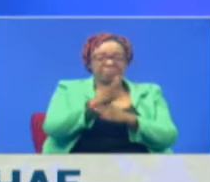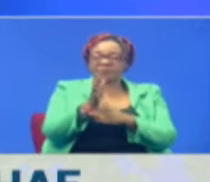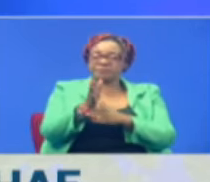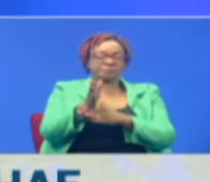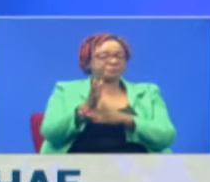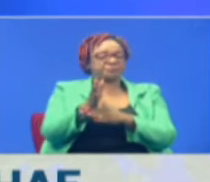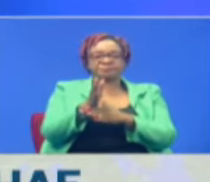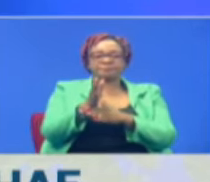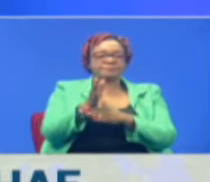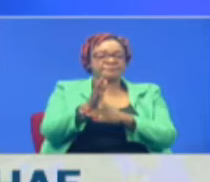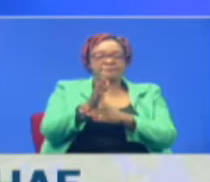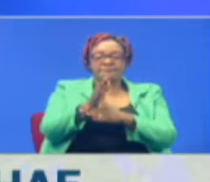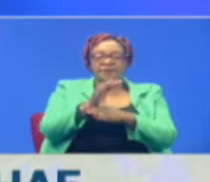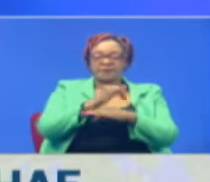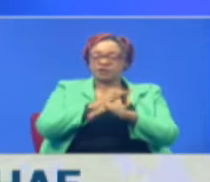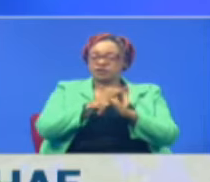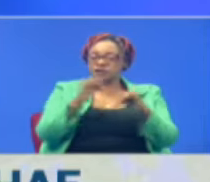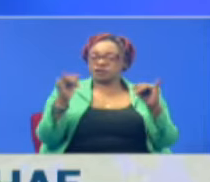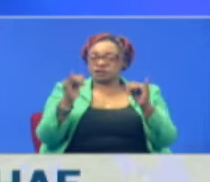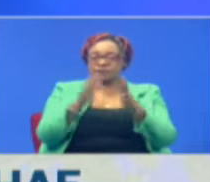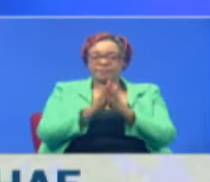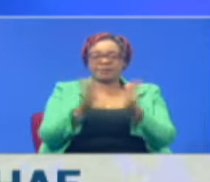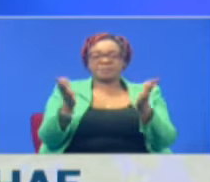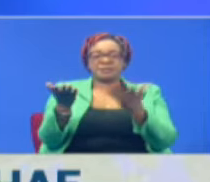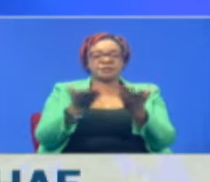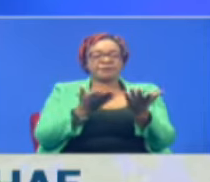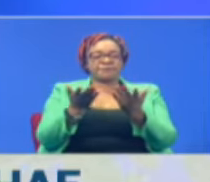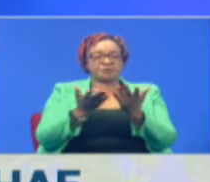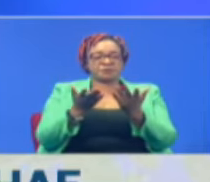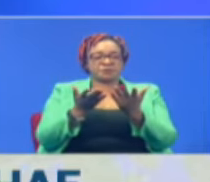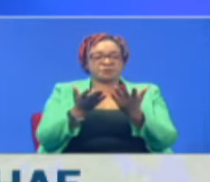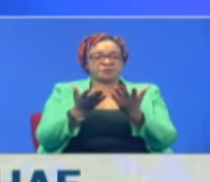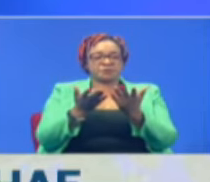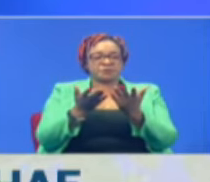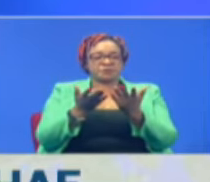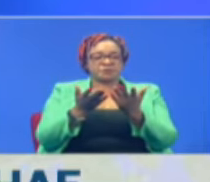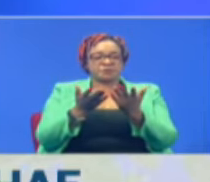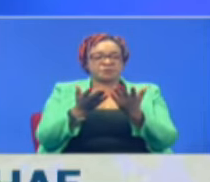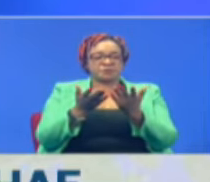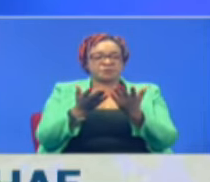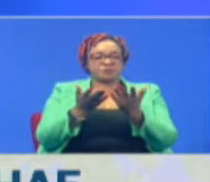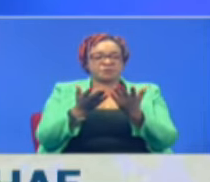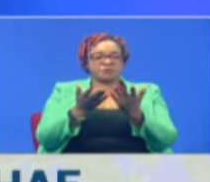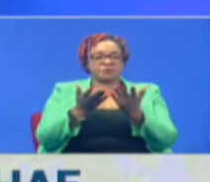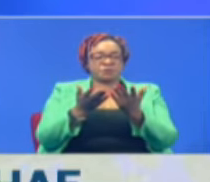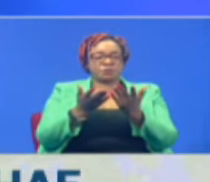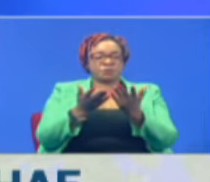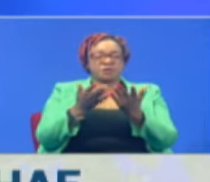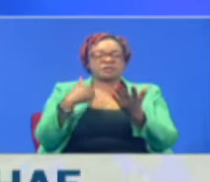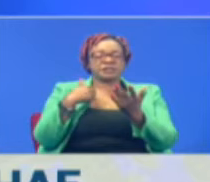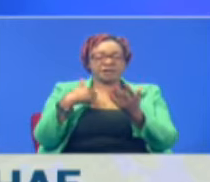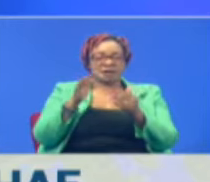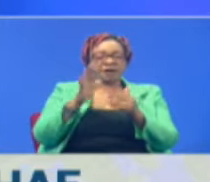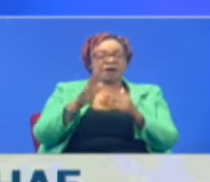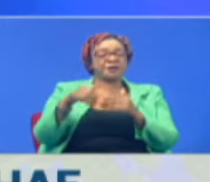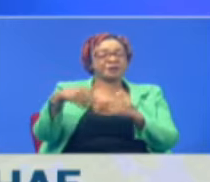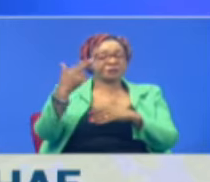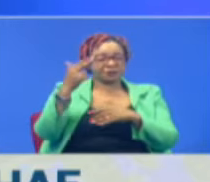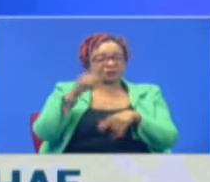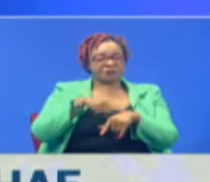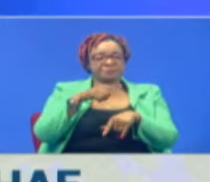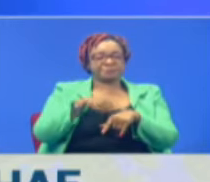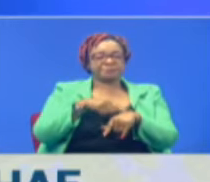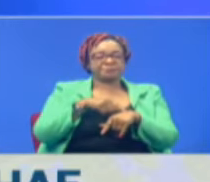The integrity of the public service was perhaps at its highest during the